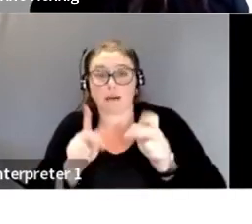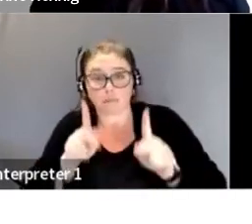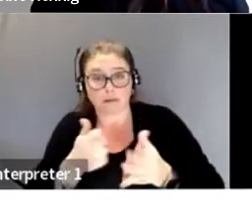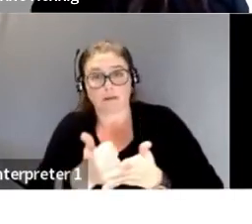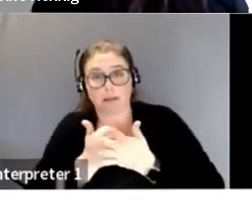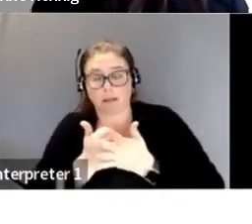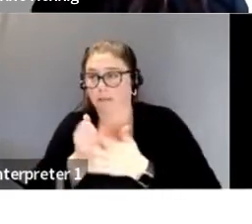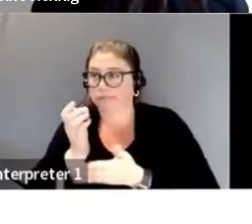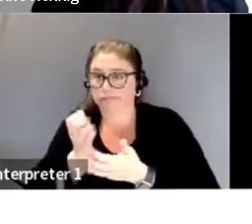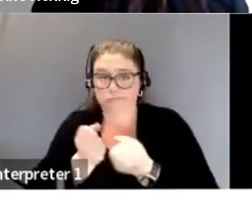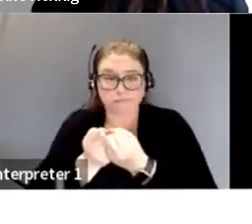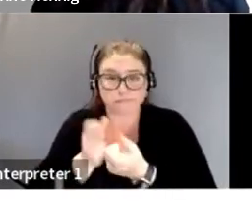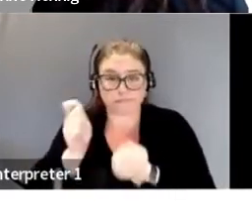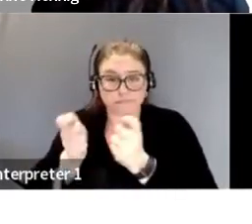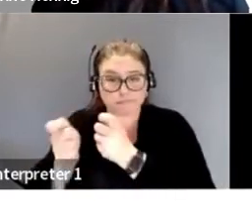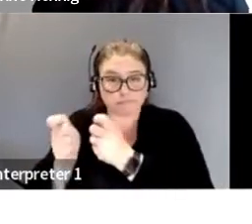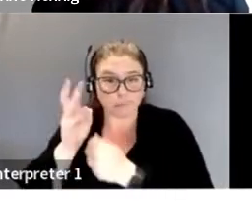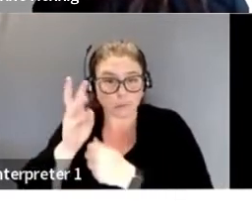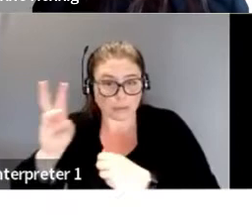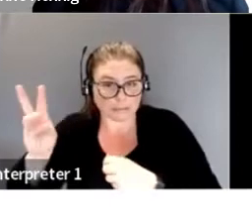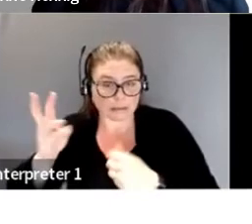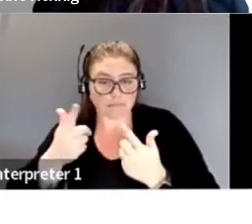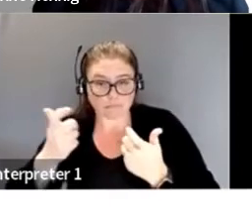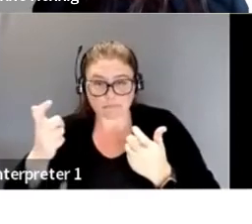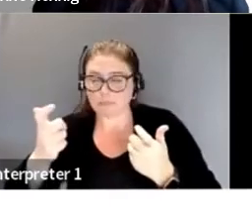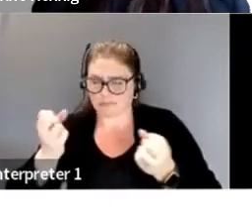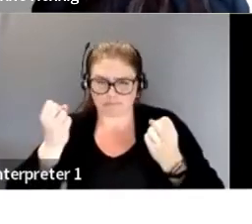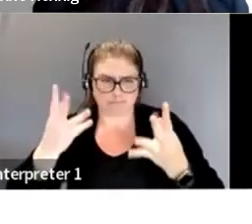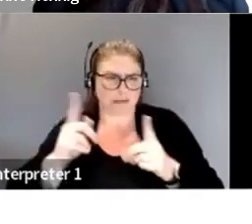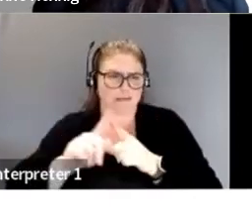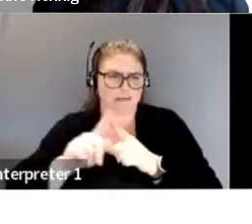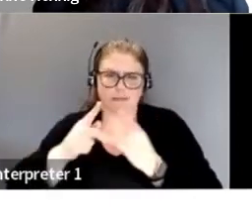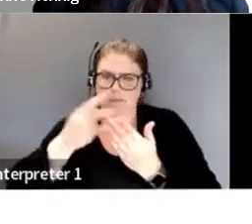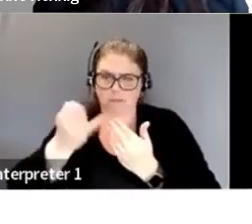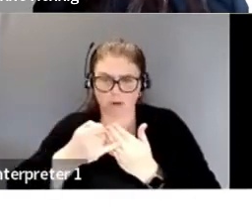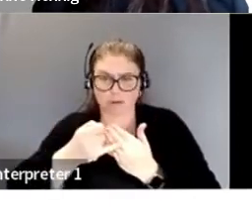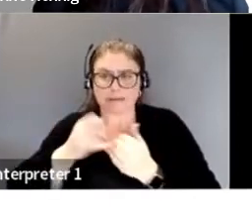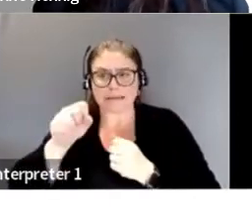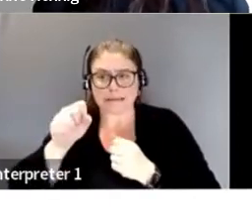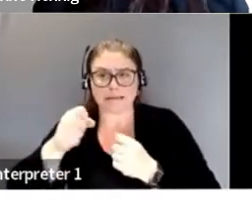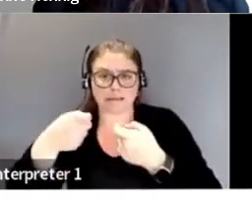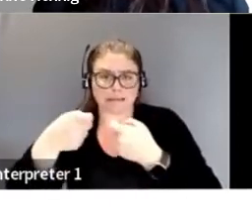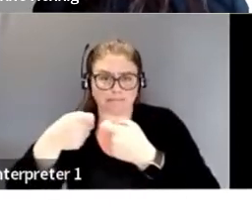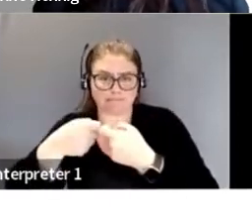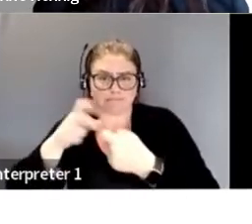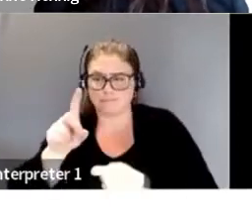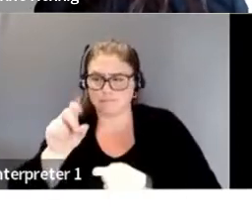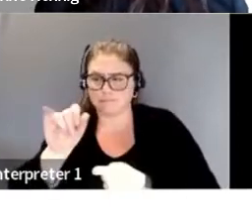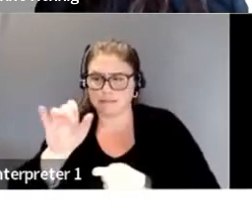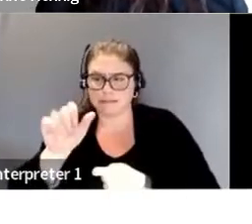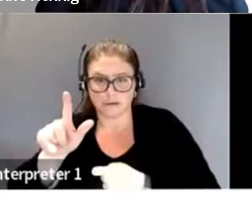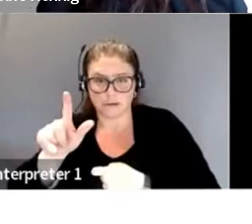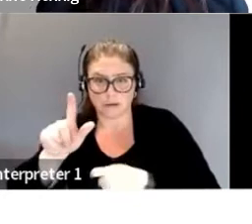working remotely. So many different projects that took place that were digital, and you didn't need to be a tech company to do